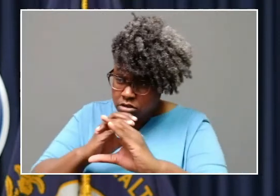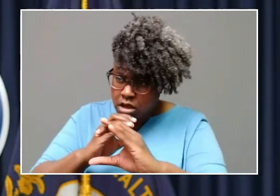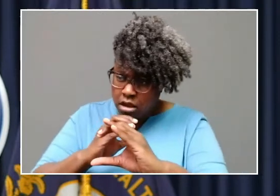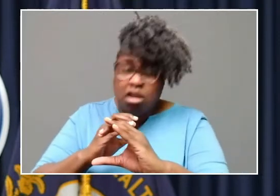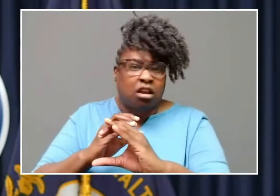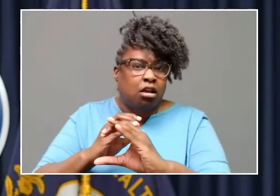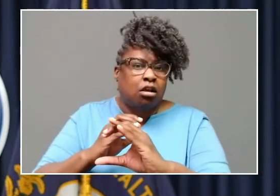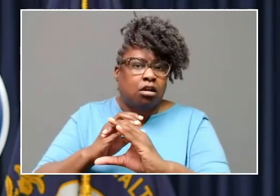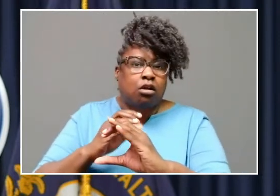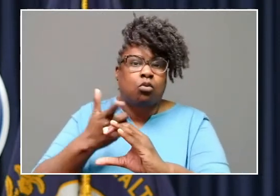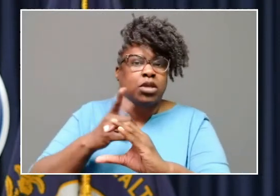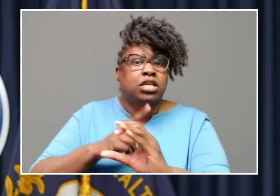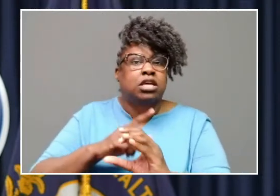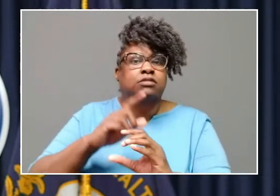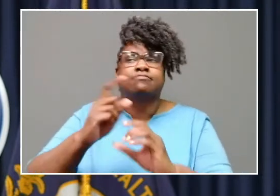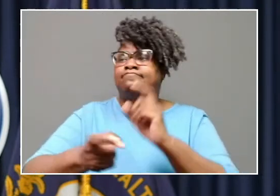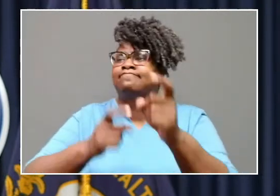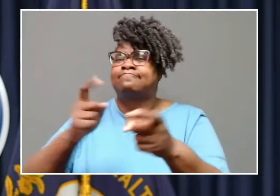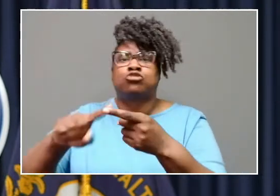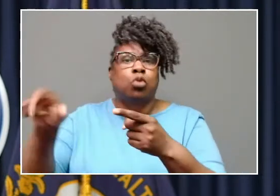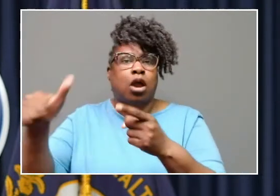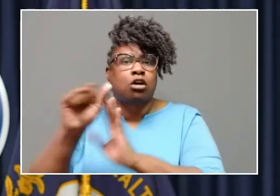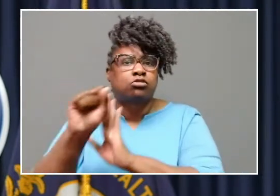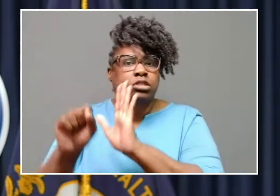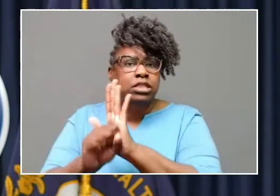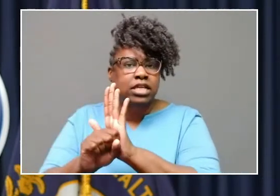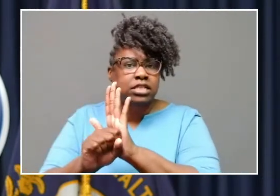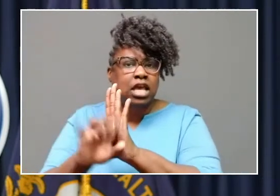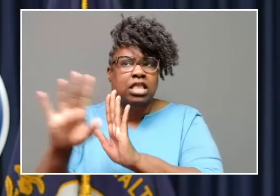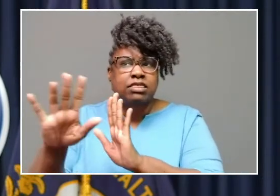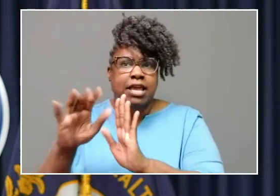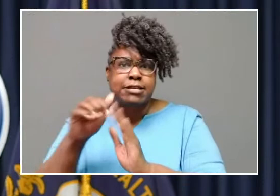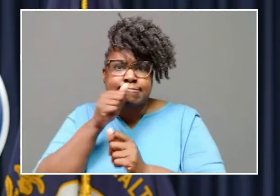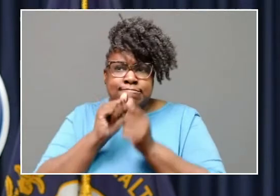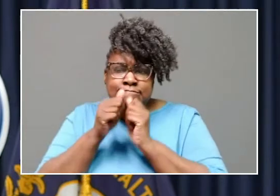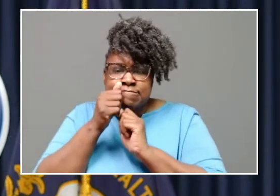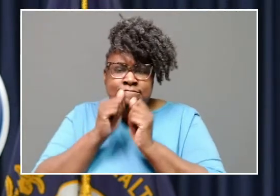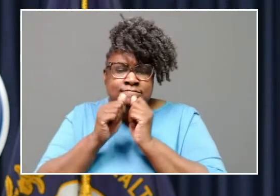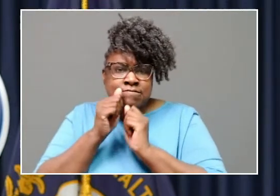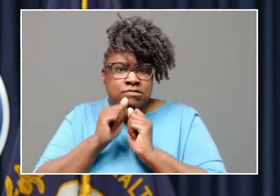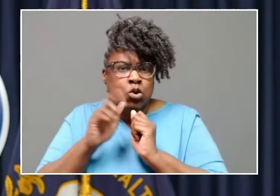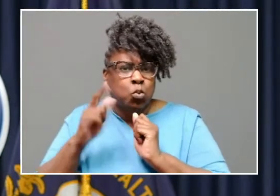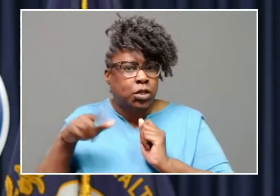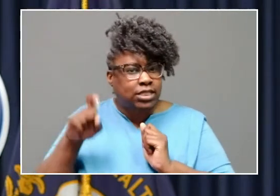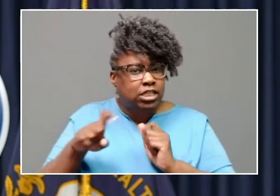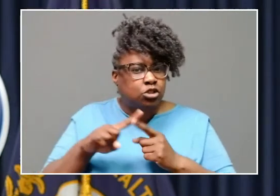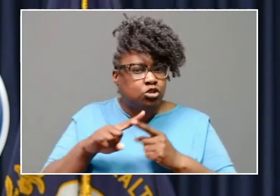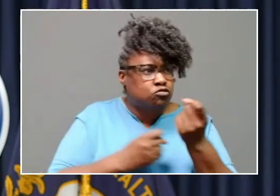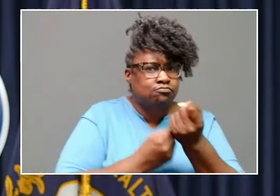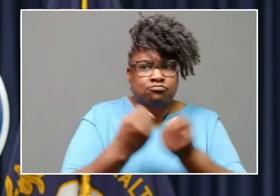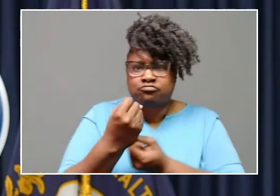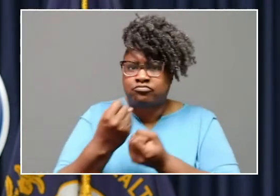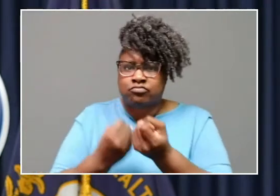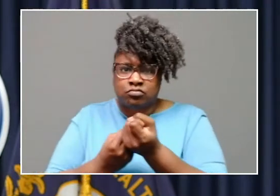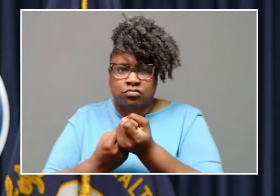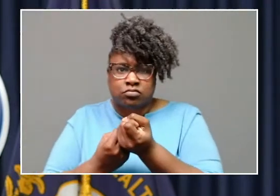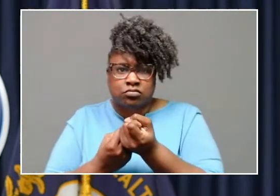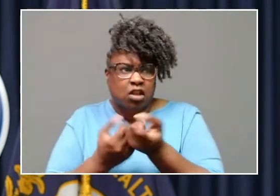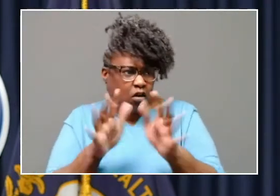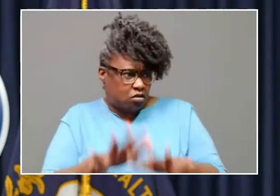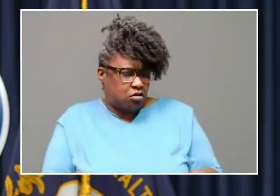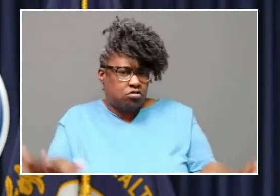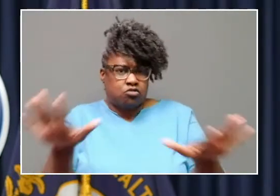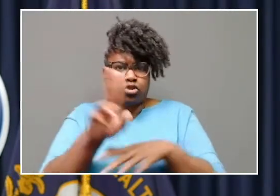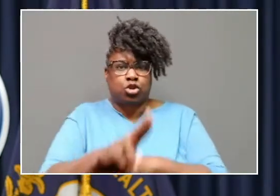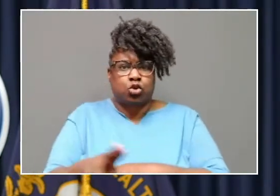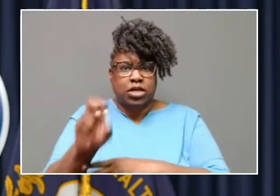state that's going through this. That's what I think we all need to be doing as a country. I think there's an opportunity to maintain these and to